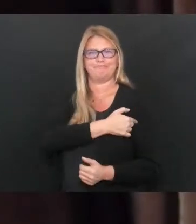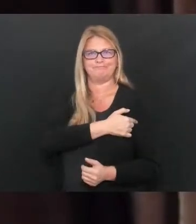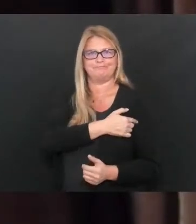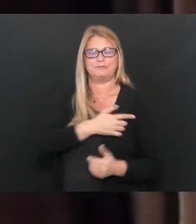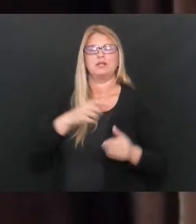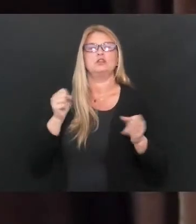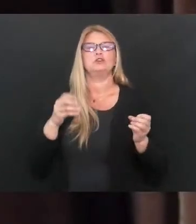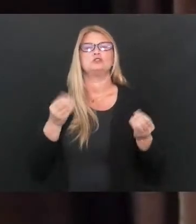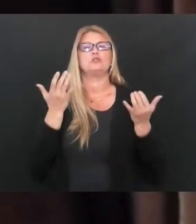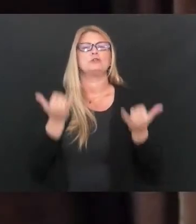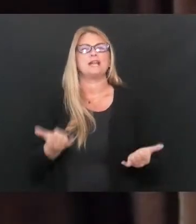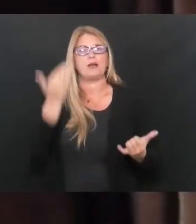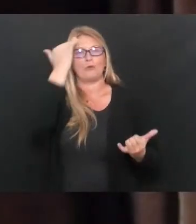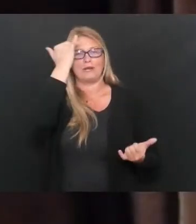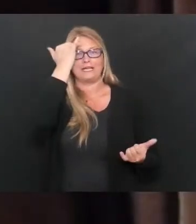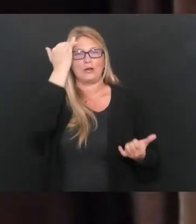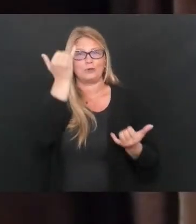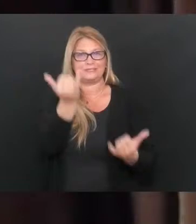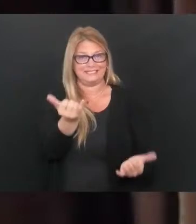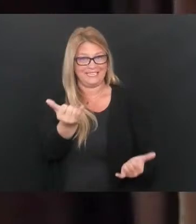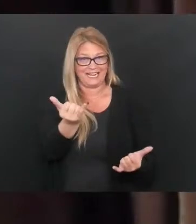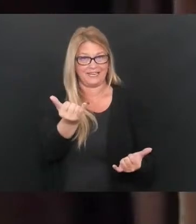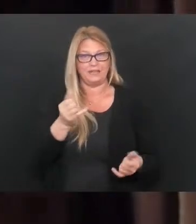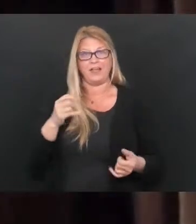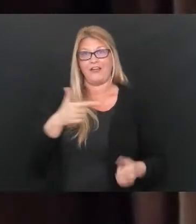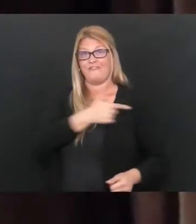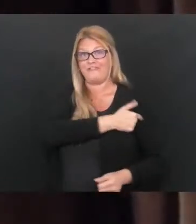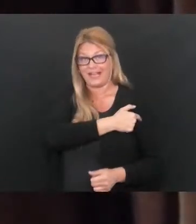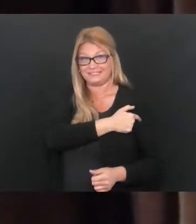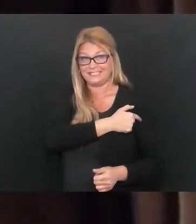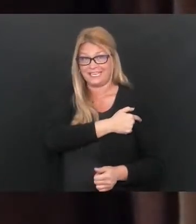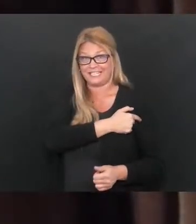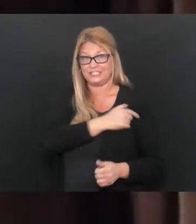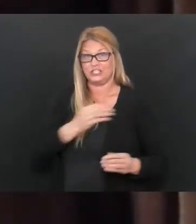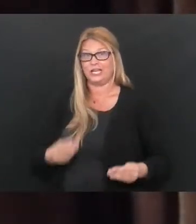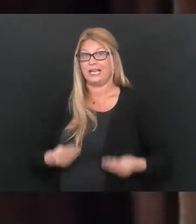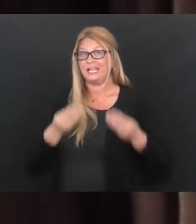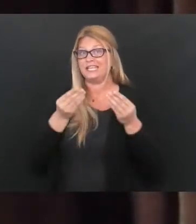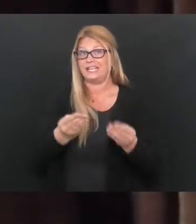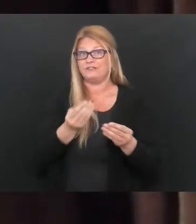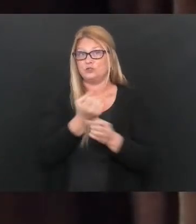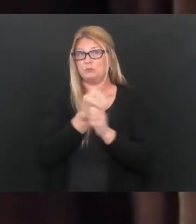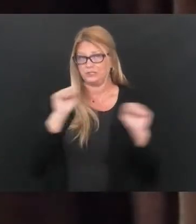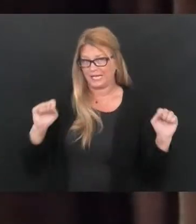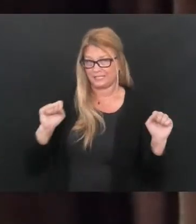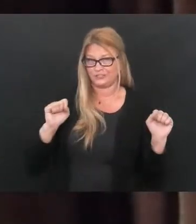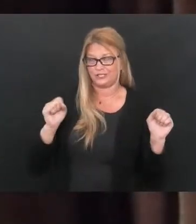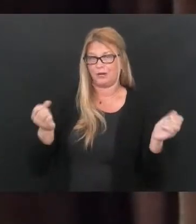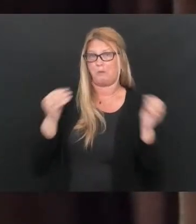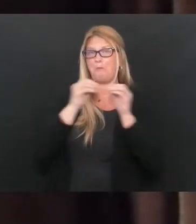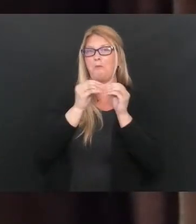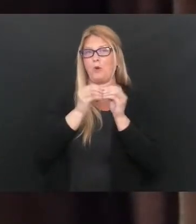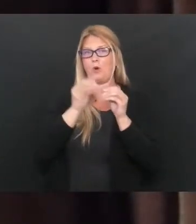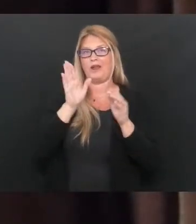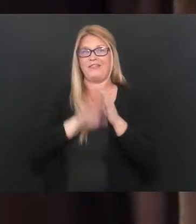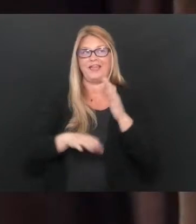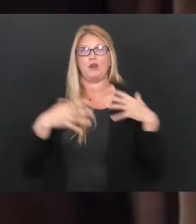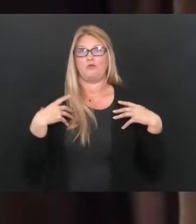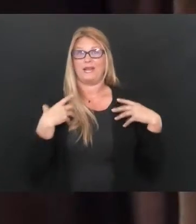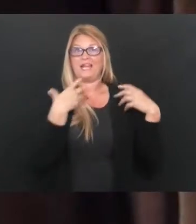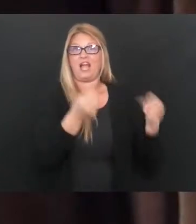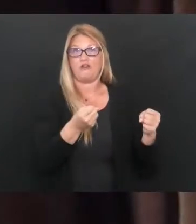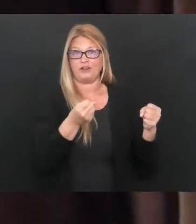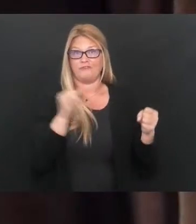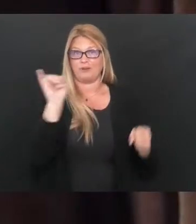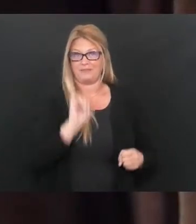today that having vaccination gives you better immunity than just recovering from native COVID infection.